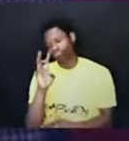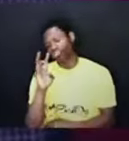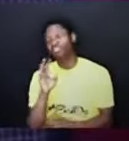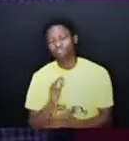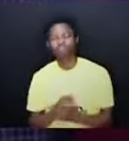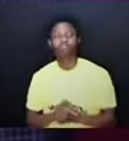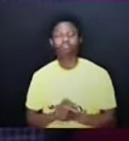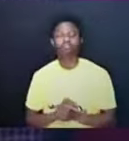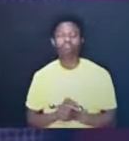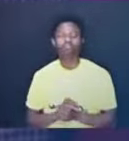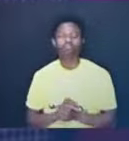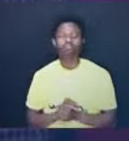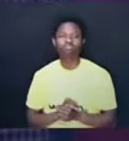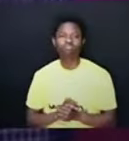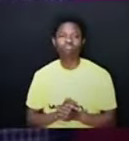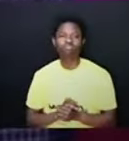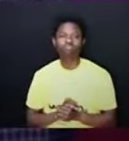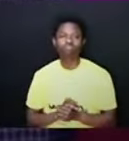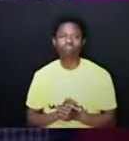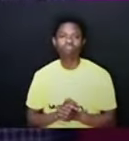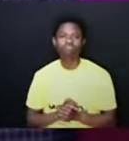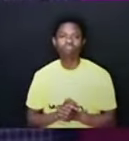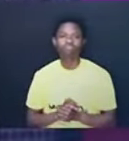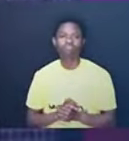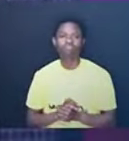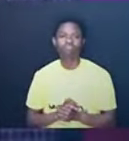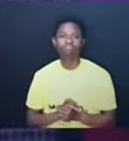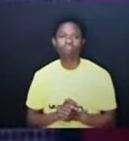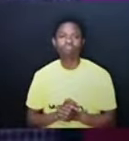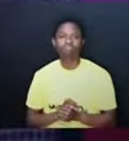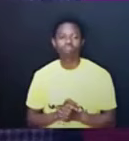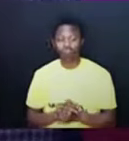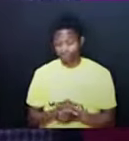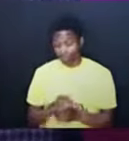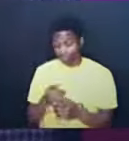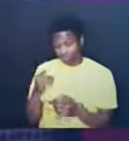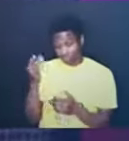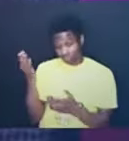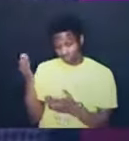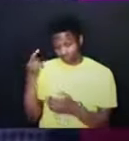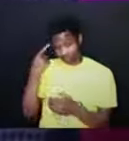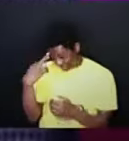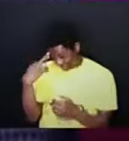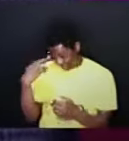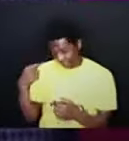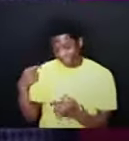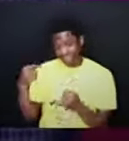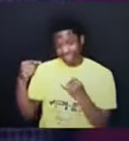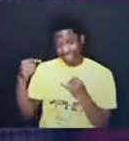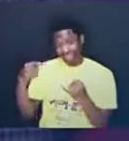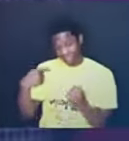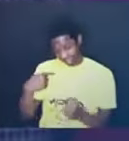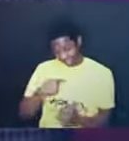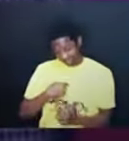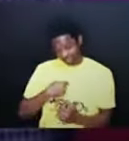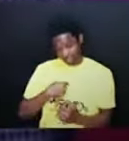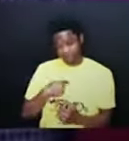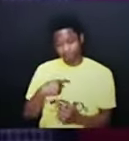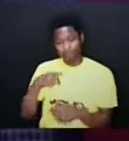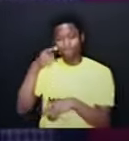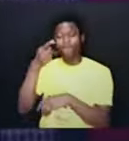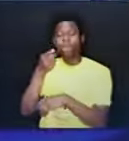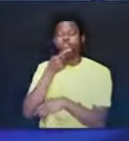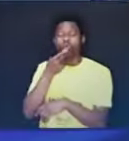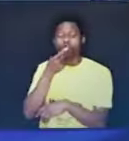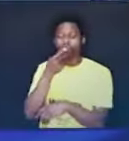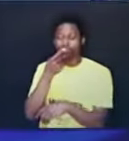miensa efinyimu bakukosi ensiano a yebehwe ho. For this reason, I, Paul, the prisoner of Christ Jesus,